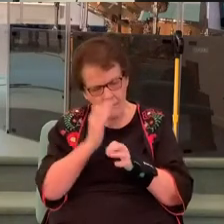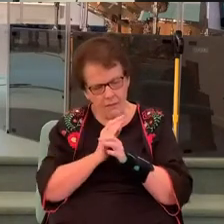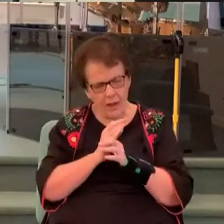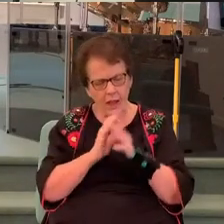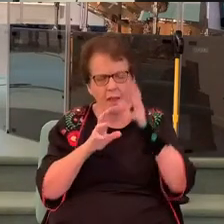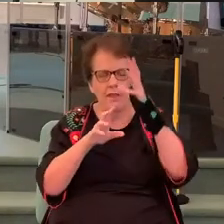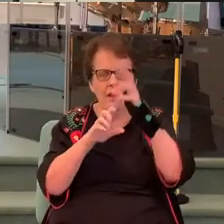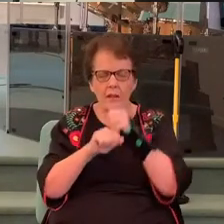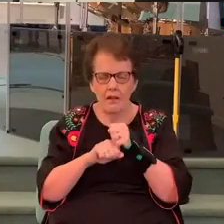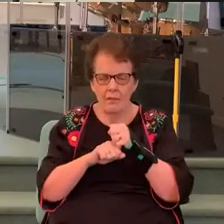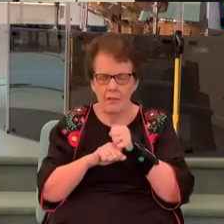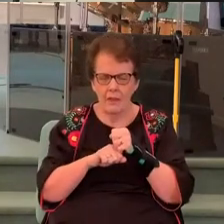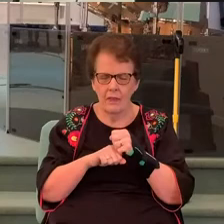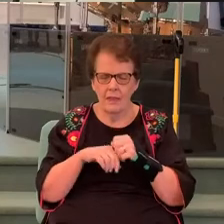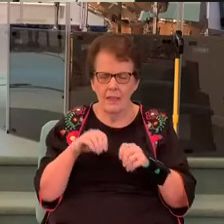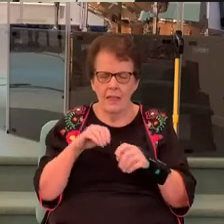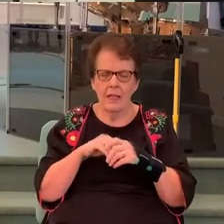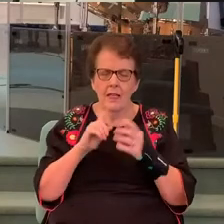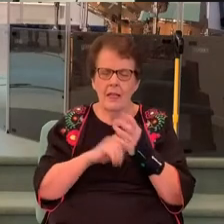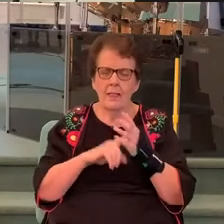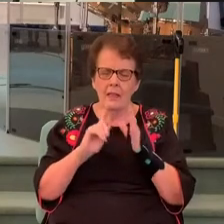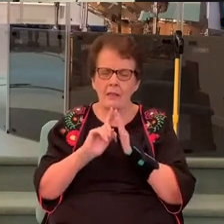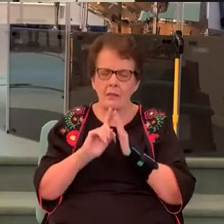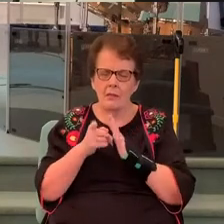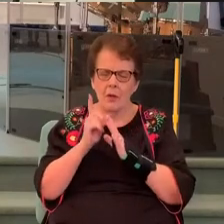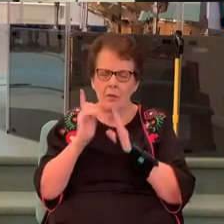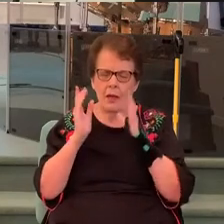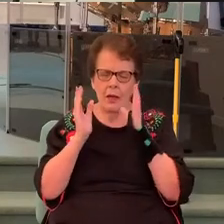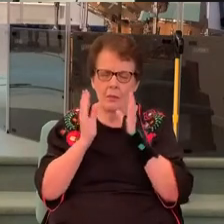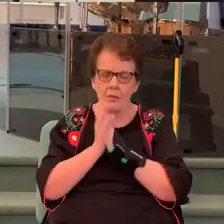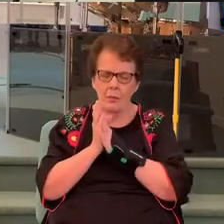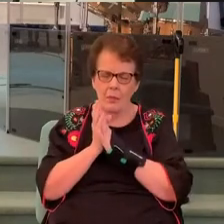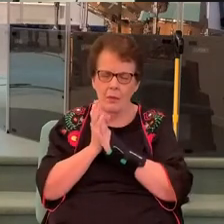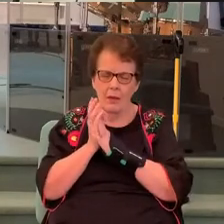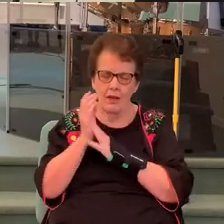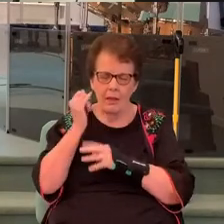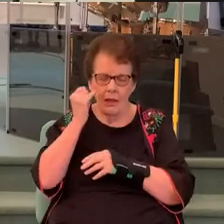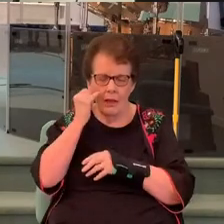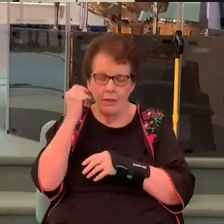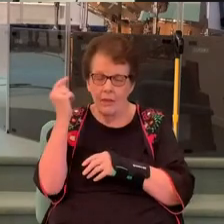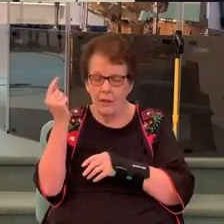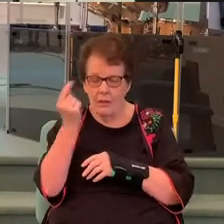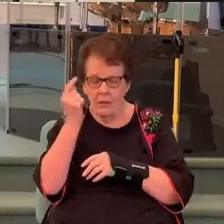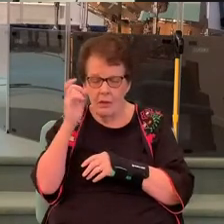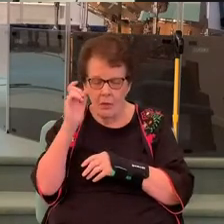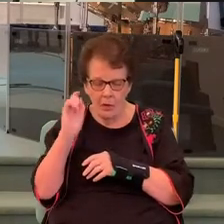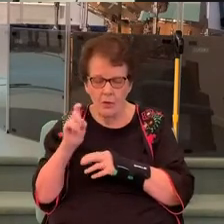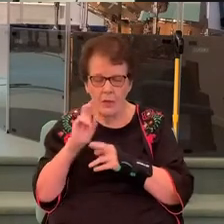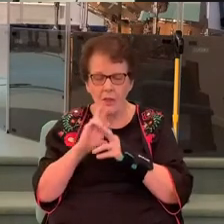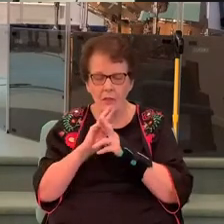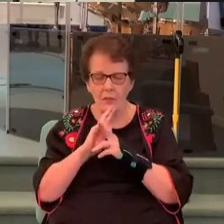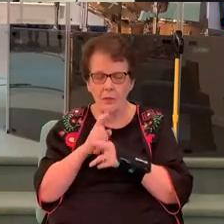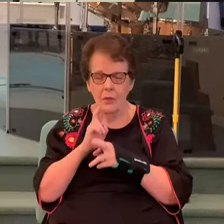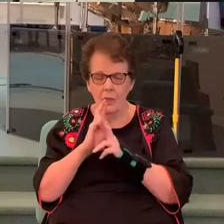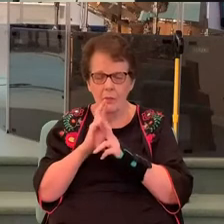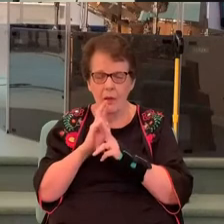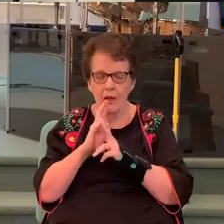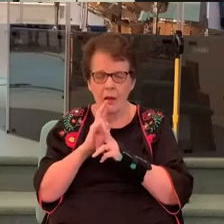respond. In this moment, I pray that if there is someone that needs to respond in some way, whether it be